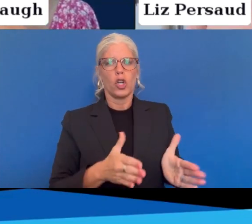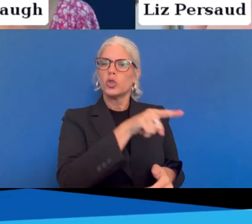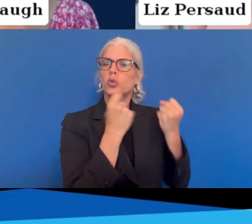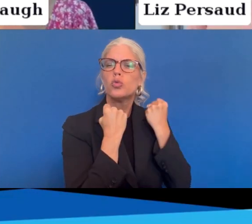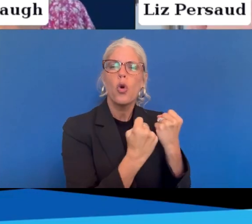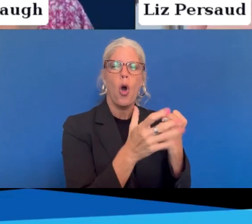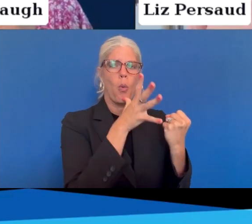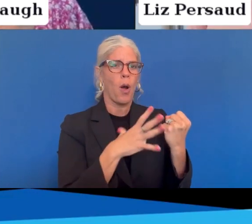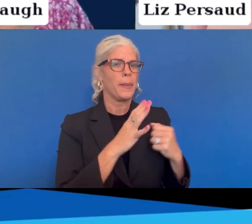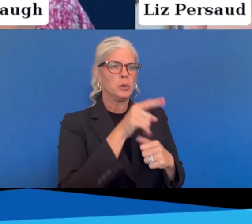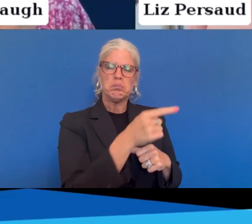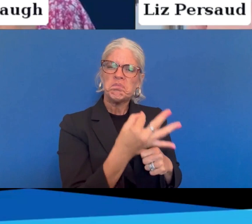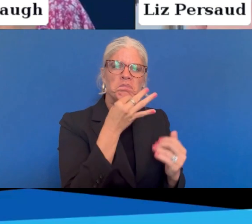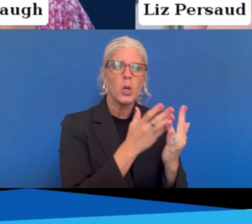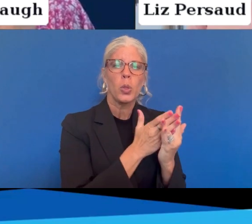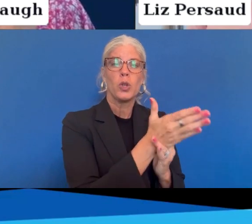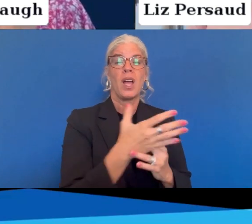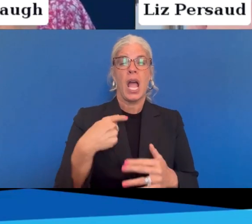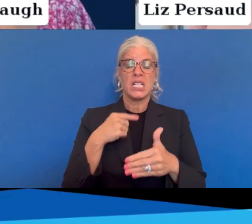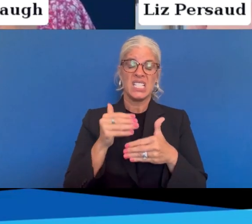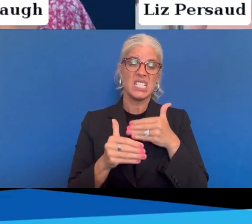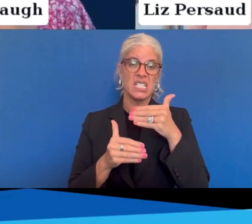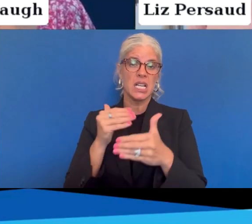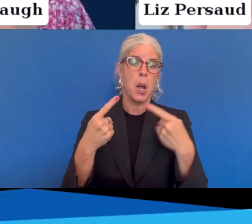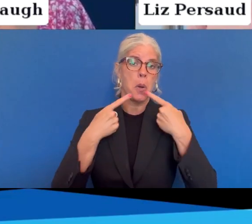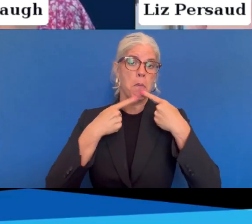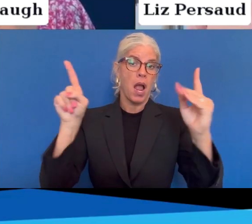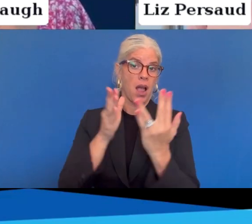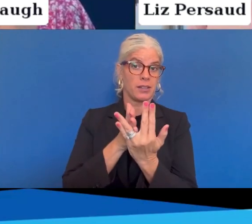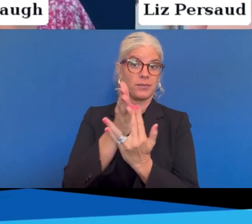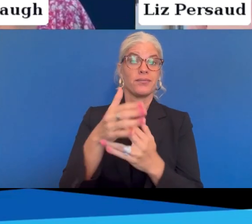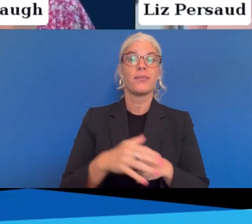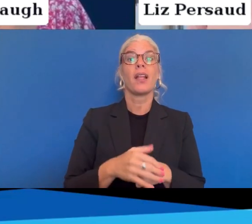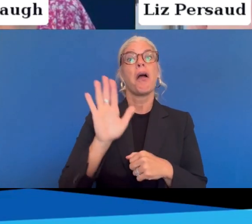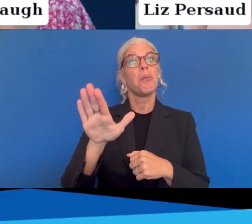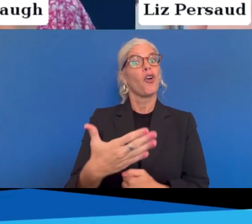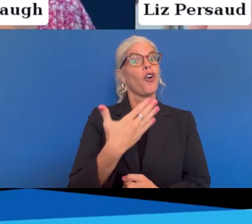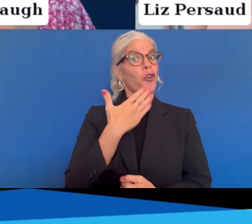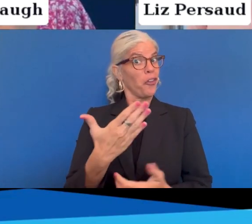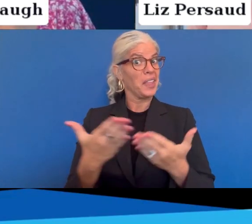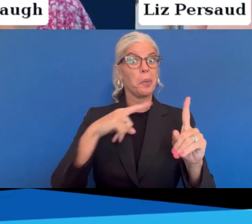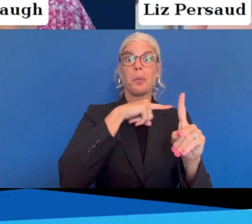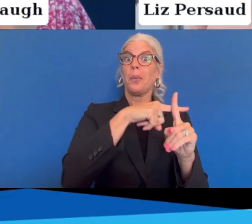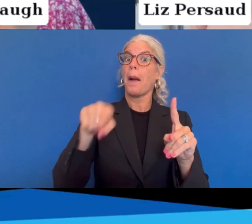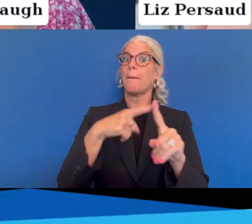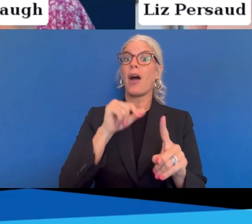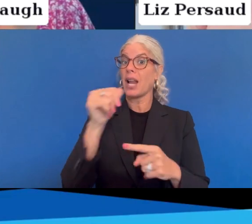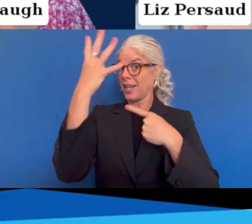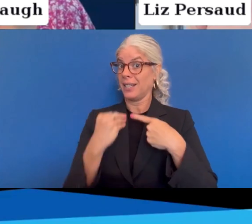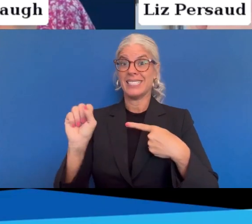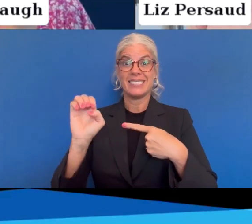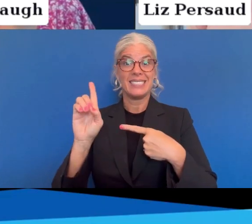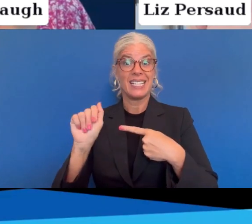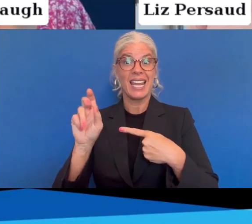saying, you're a strong warrior, you're a strong woman, you can get through this. And I did. The good thing about not being